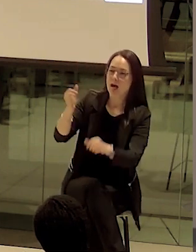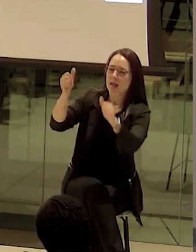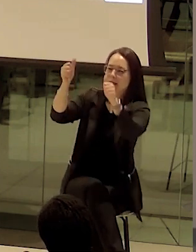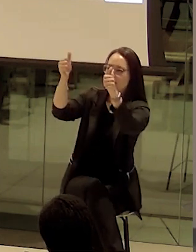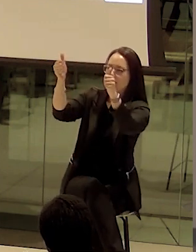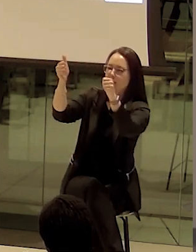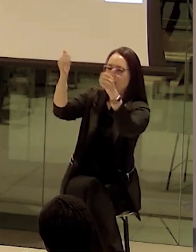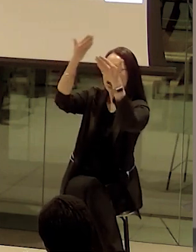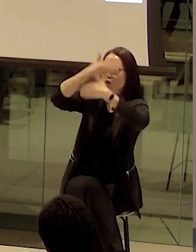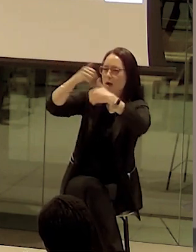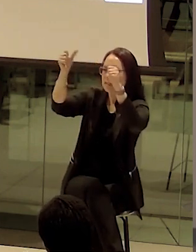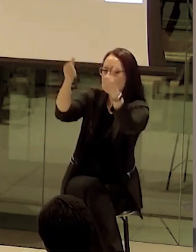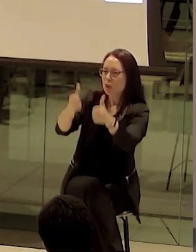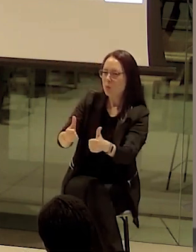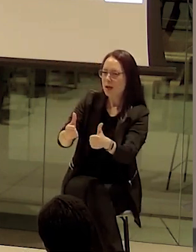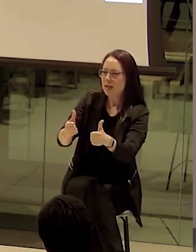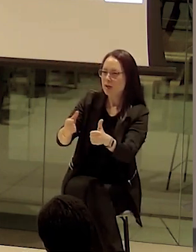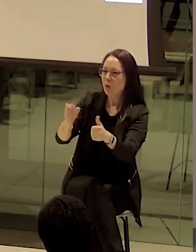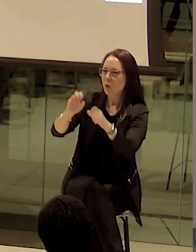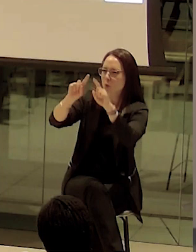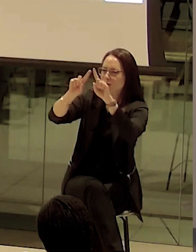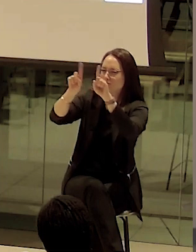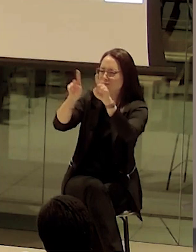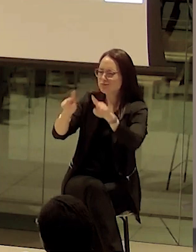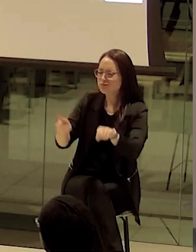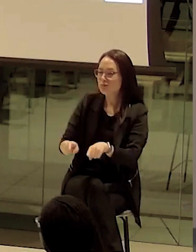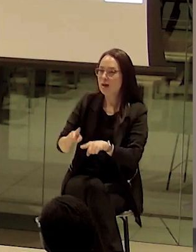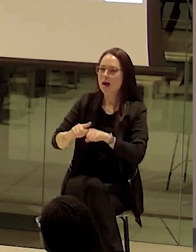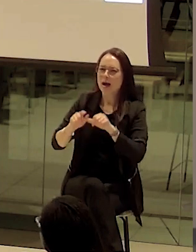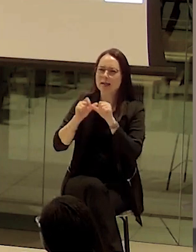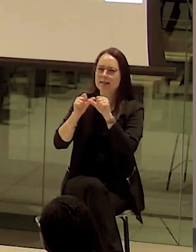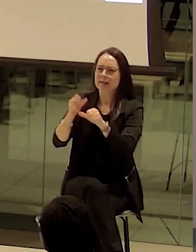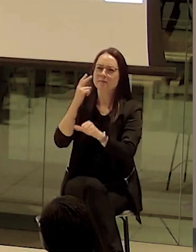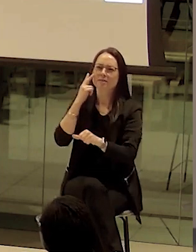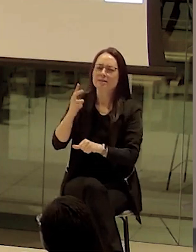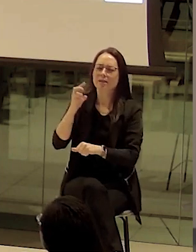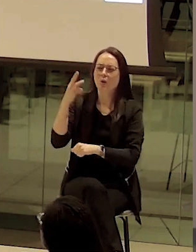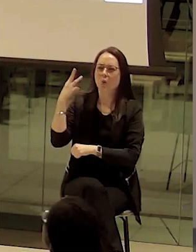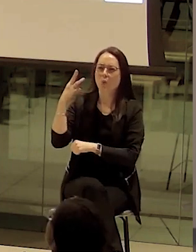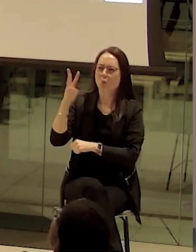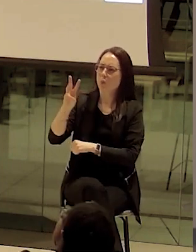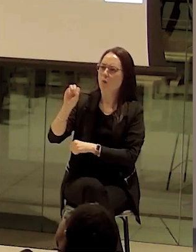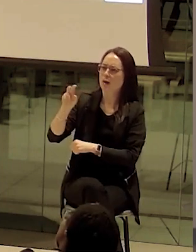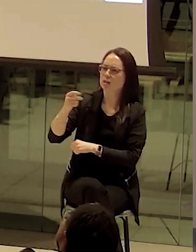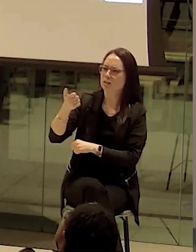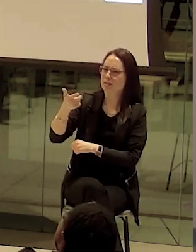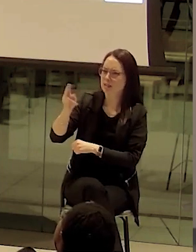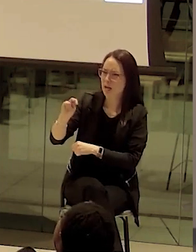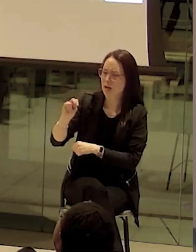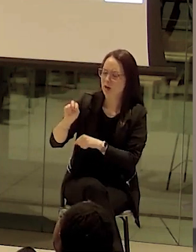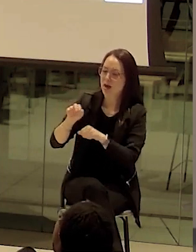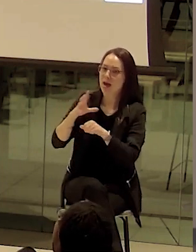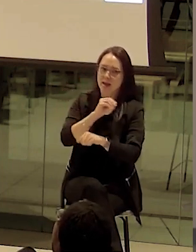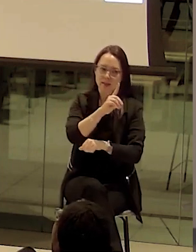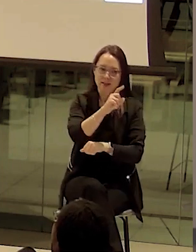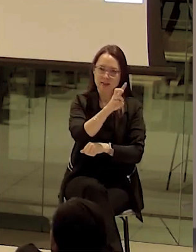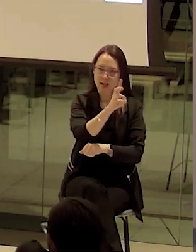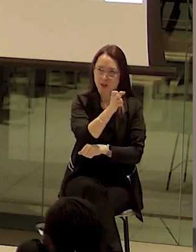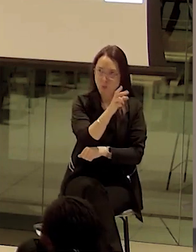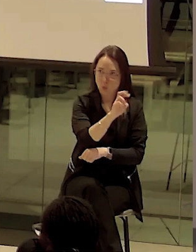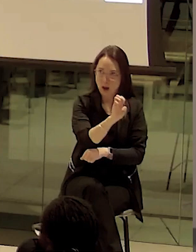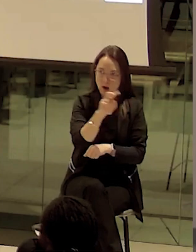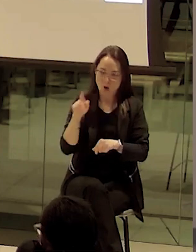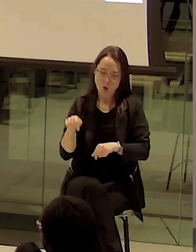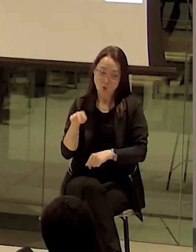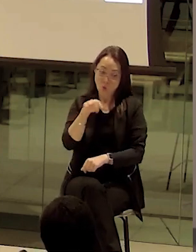any kind of figure in that, I'd be interested to know. I keep seeing Washington crossing the Delaware. But when I was teaching and had